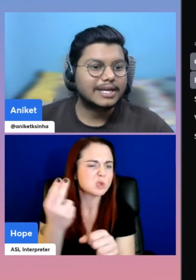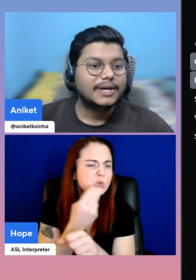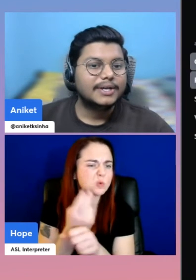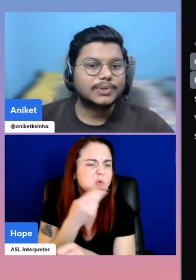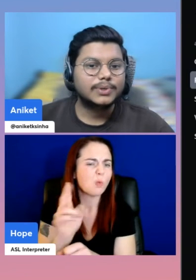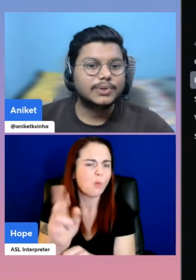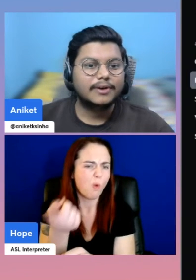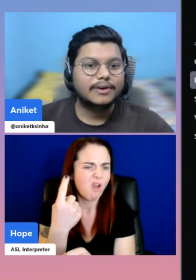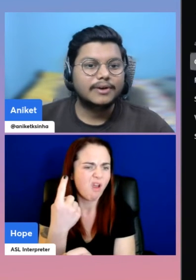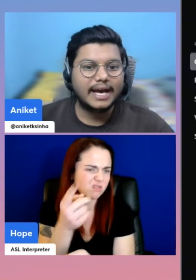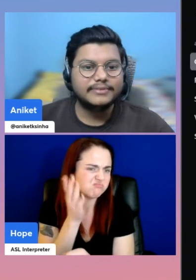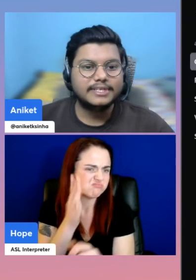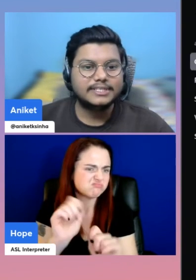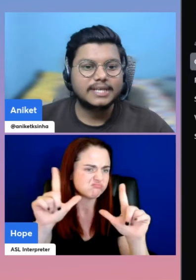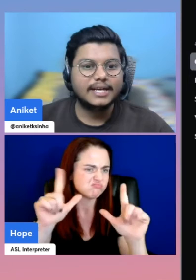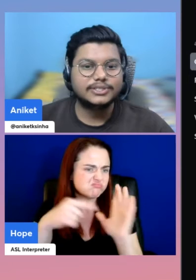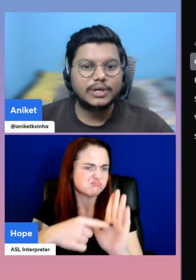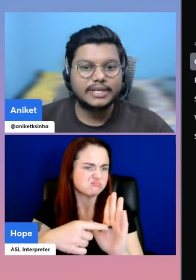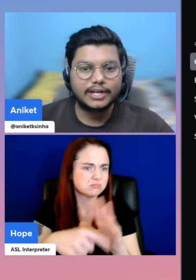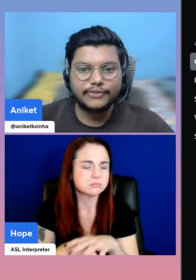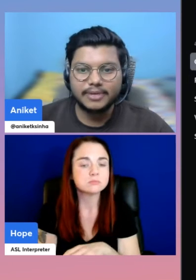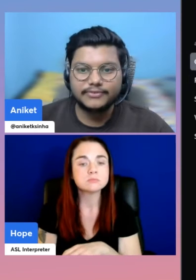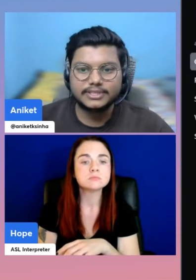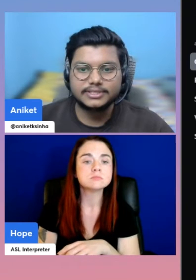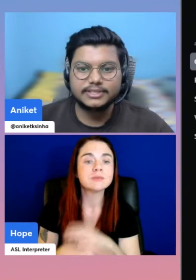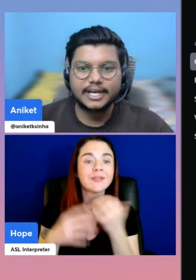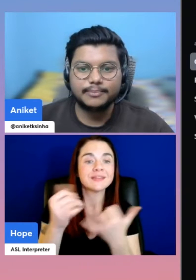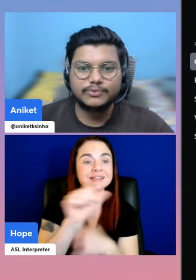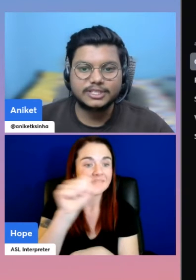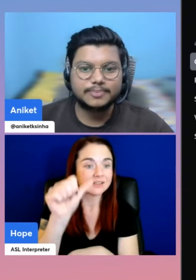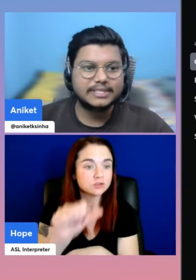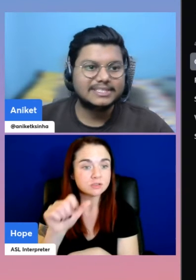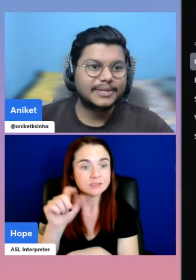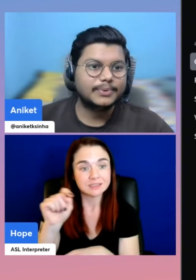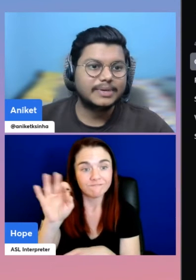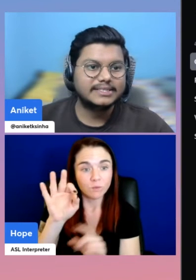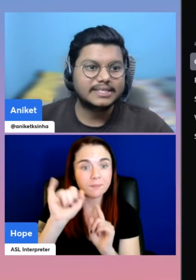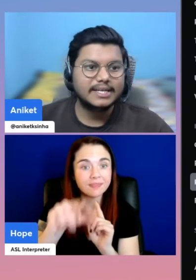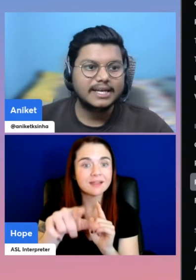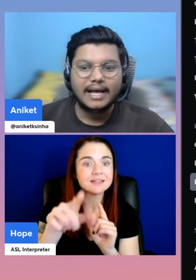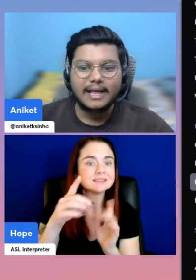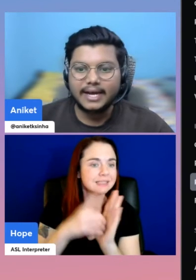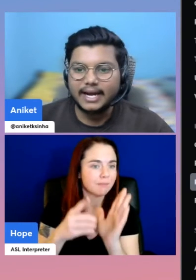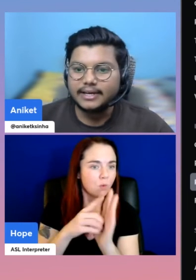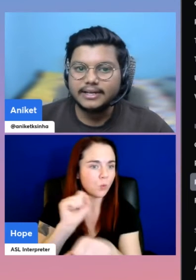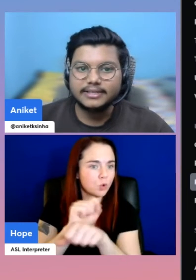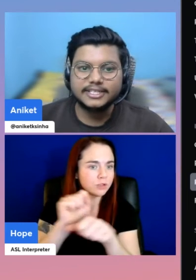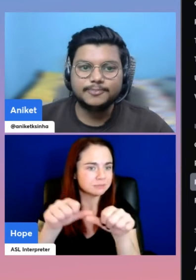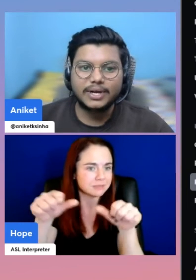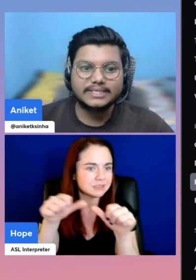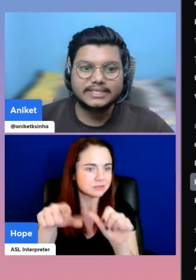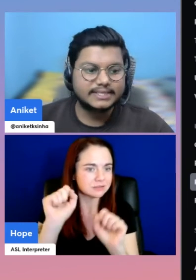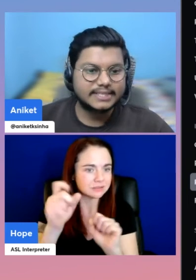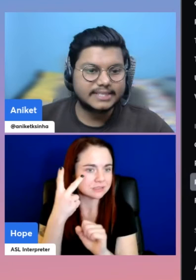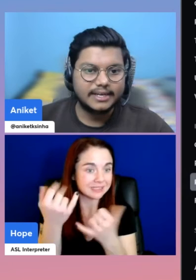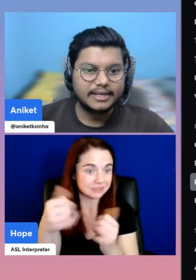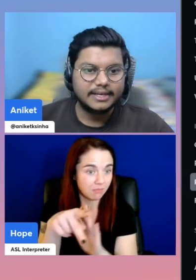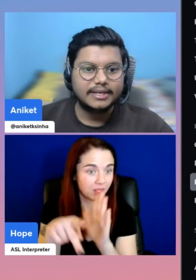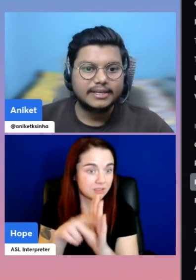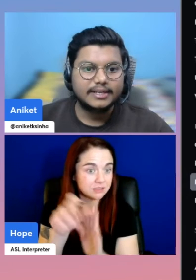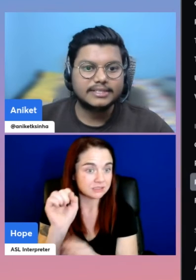Okay, so we have this Azure Terraform infrastructure demo workspace, and you can see that this policy